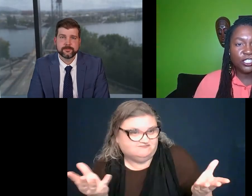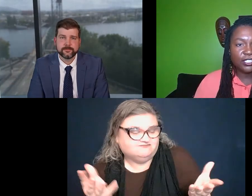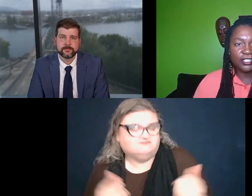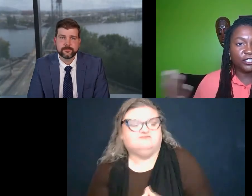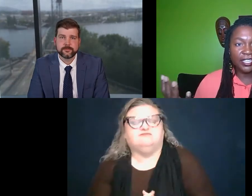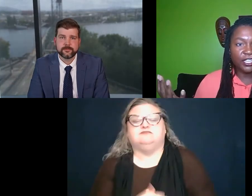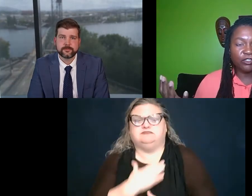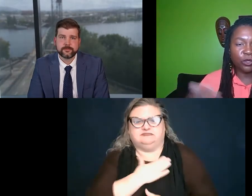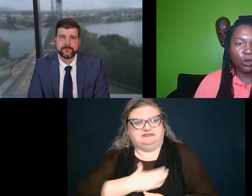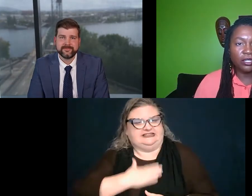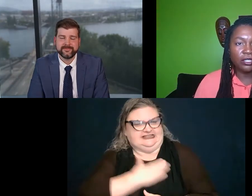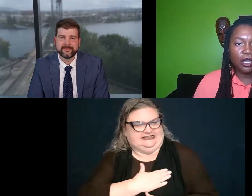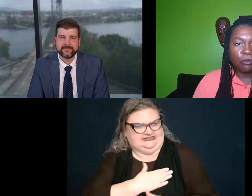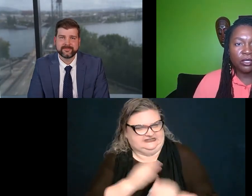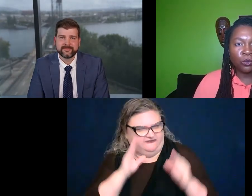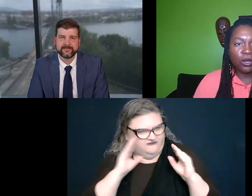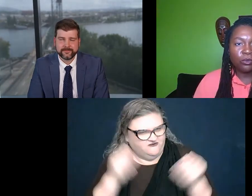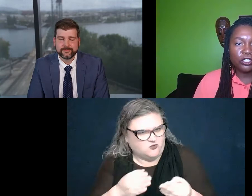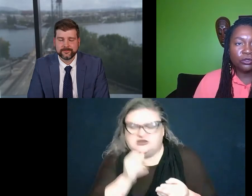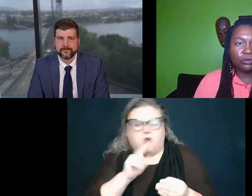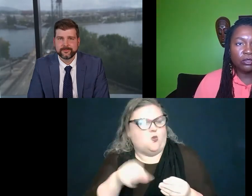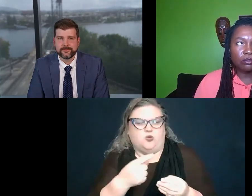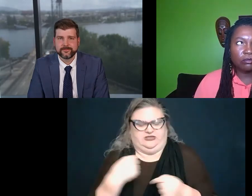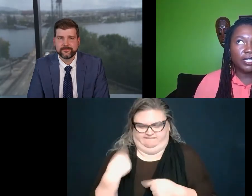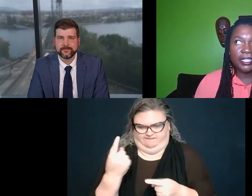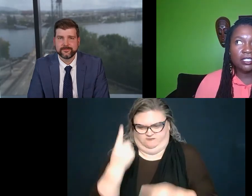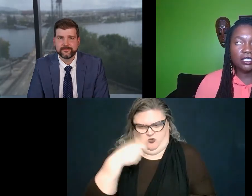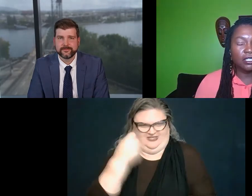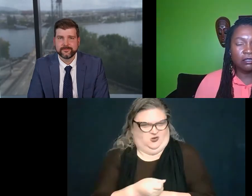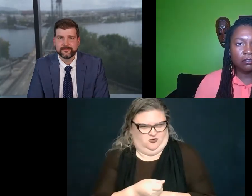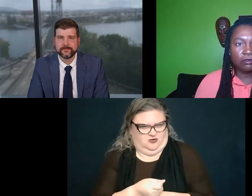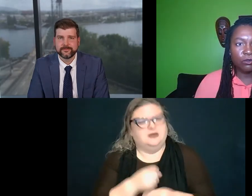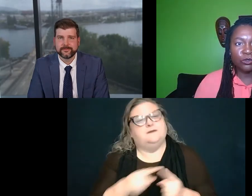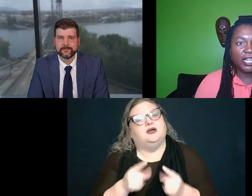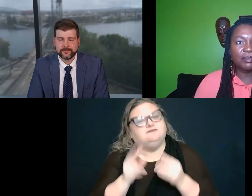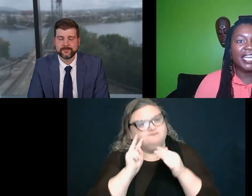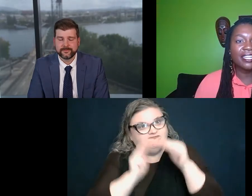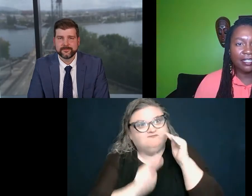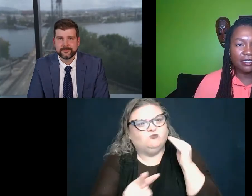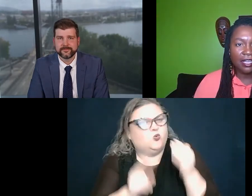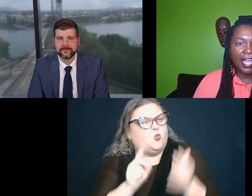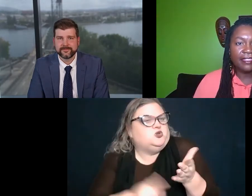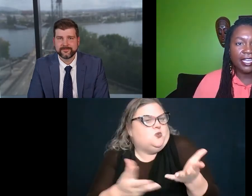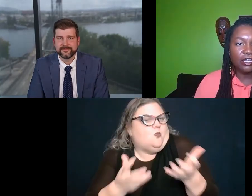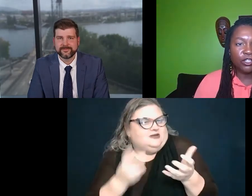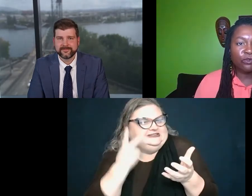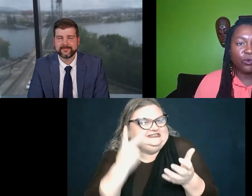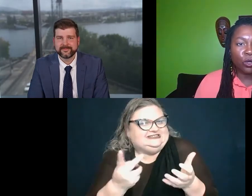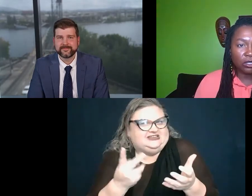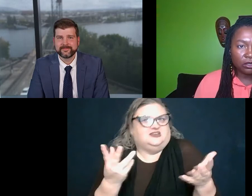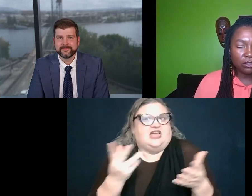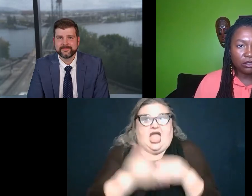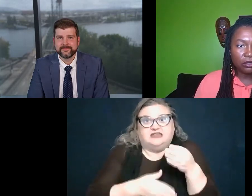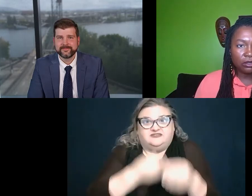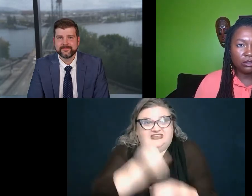on not just the end of year one, but what would you like to see? What would you like to be telling us at the end